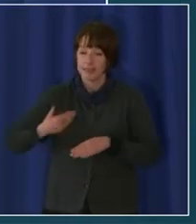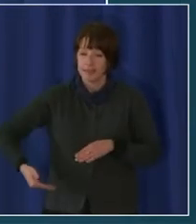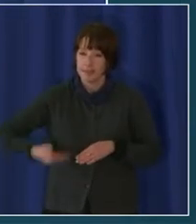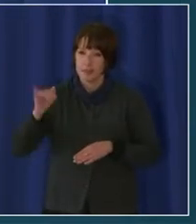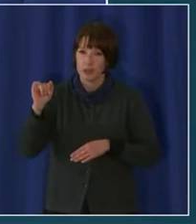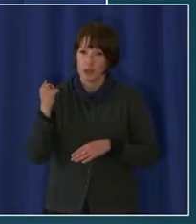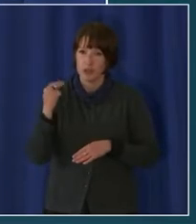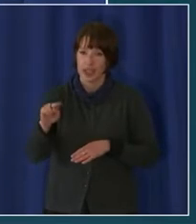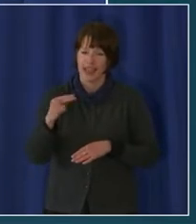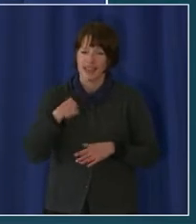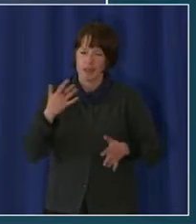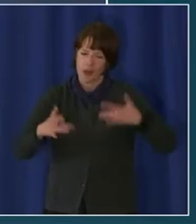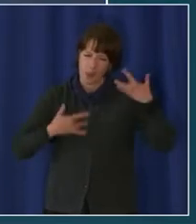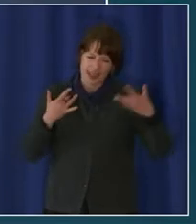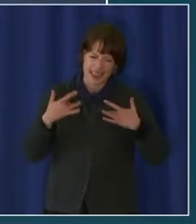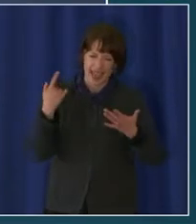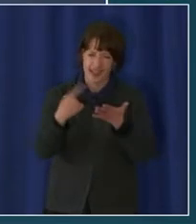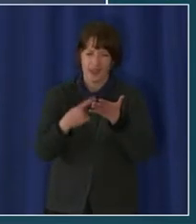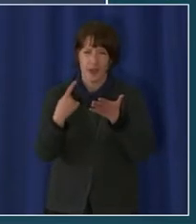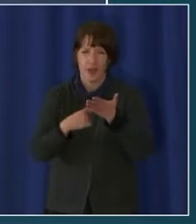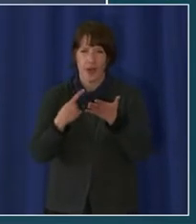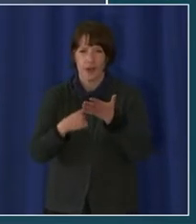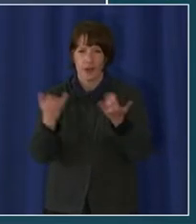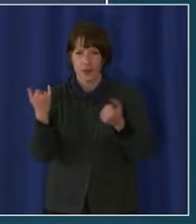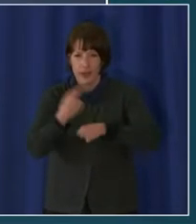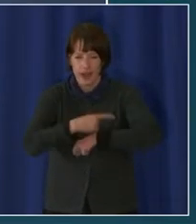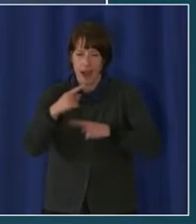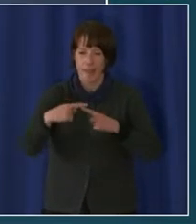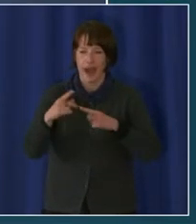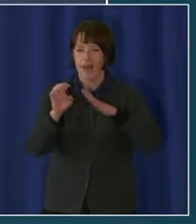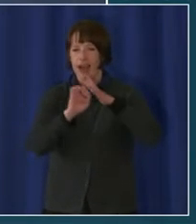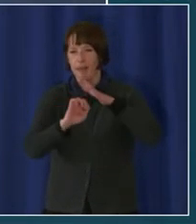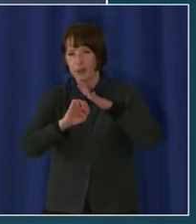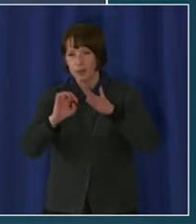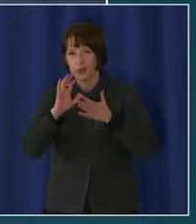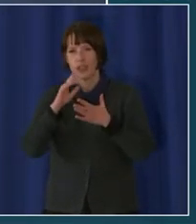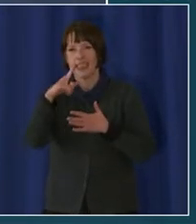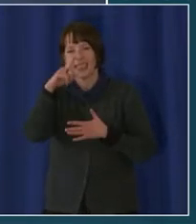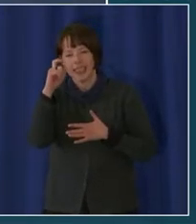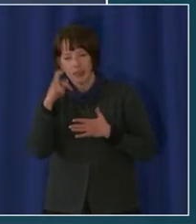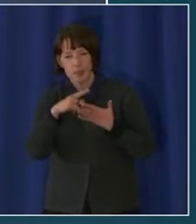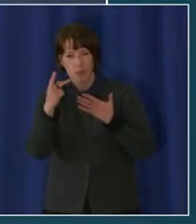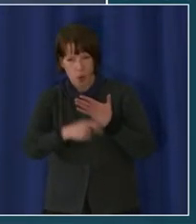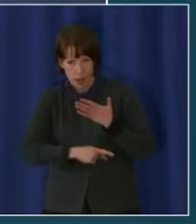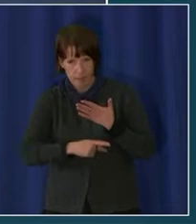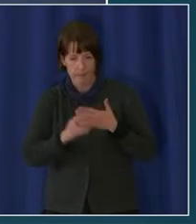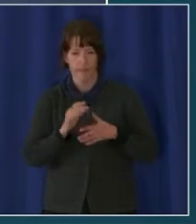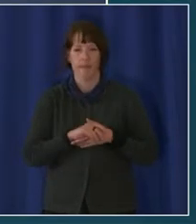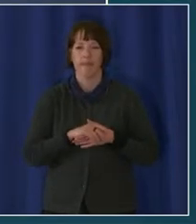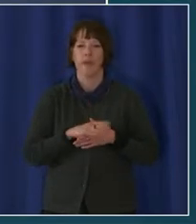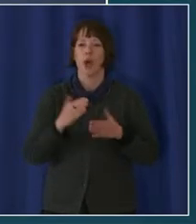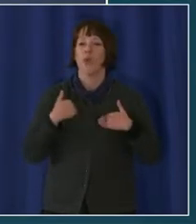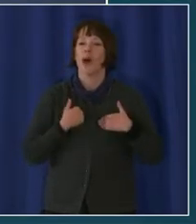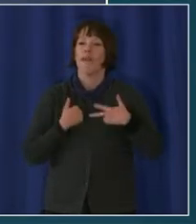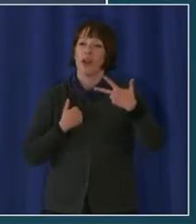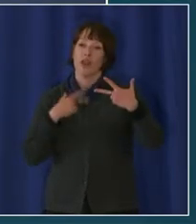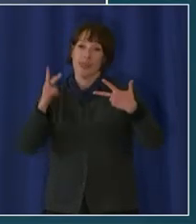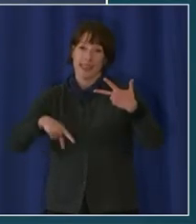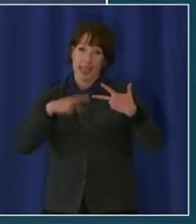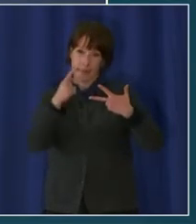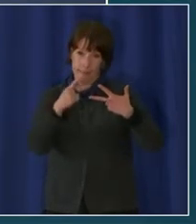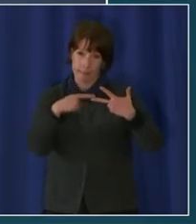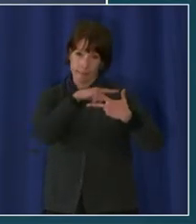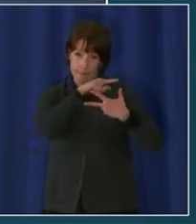Corey mentioned, and I'm so excited to talk to you today about our elementary summer programming. There's 3 types of